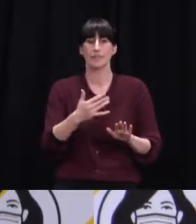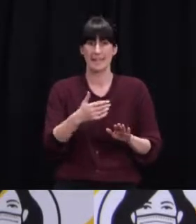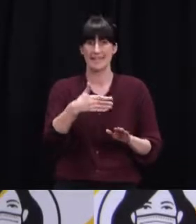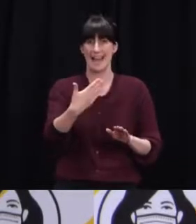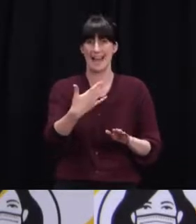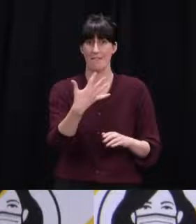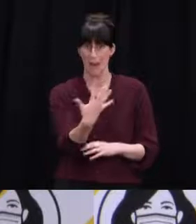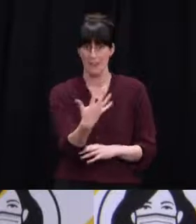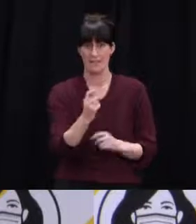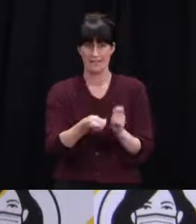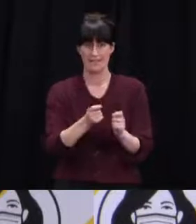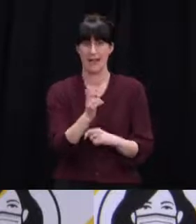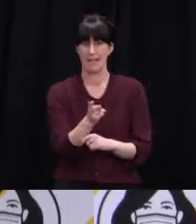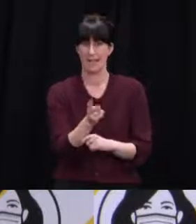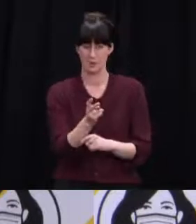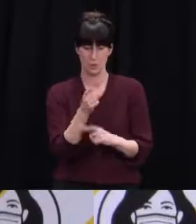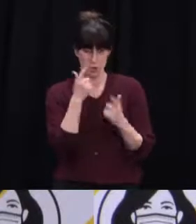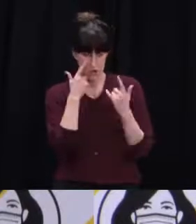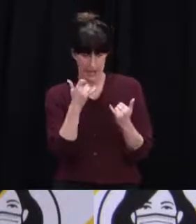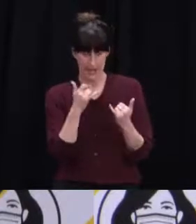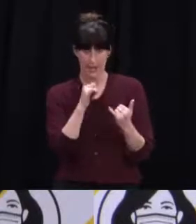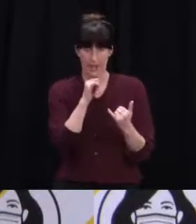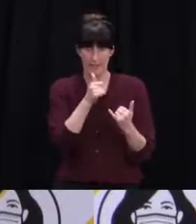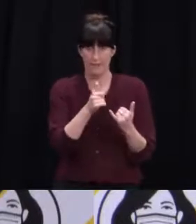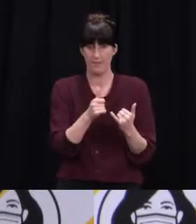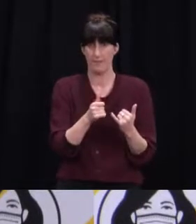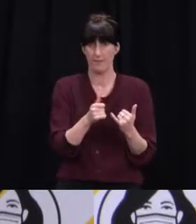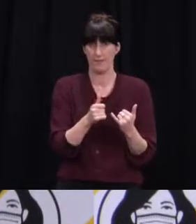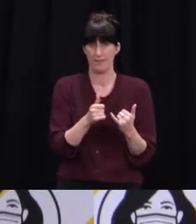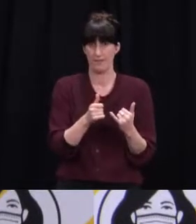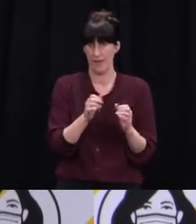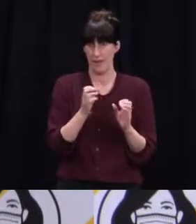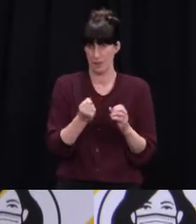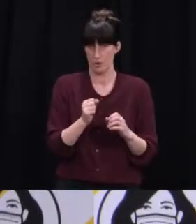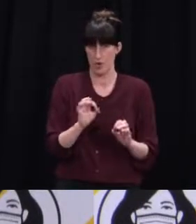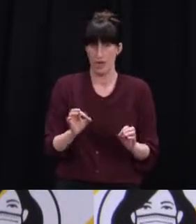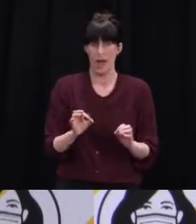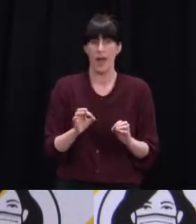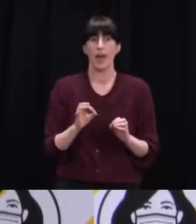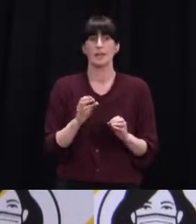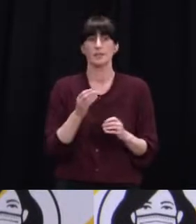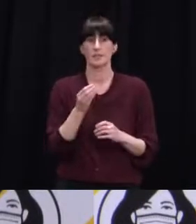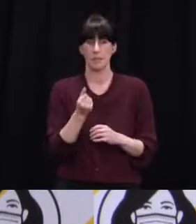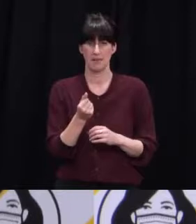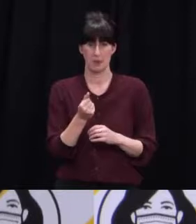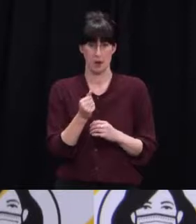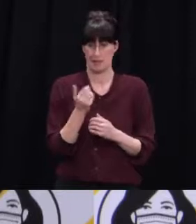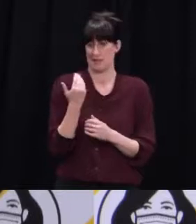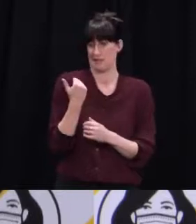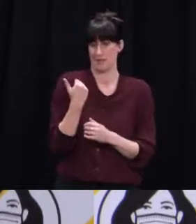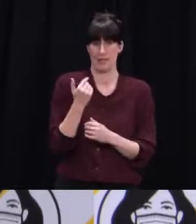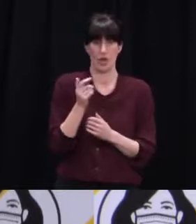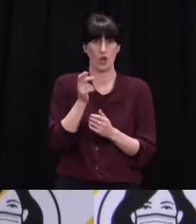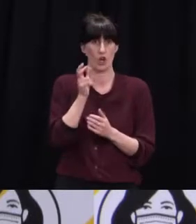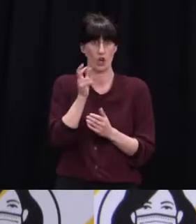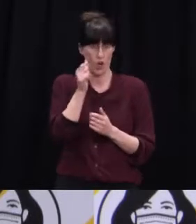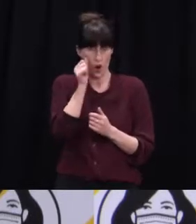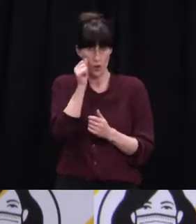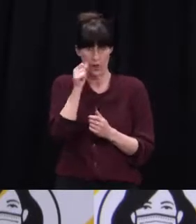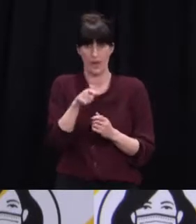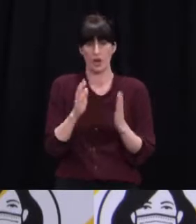of the testing, because we usually wait until that day 5 if they're asymptomatic. And secondly, they may only just, a number of those will have